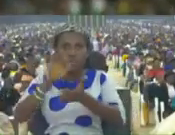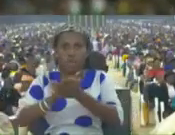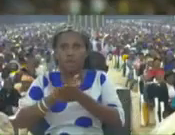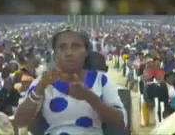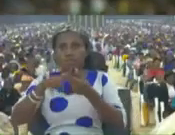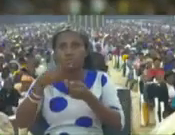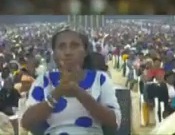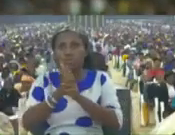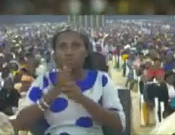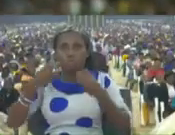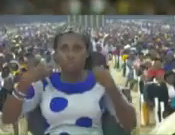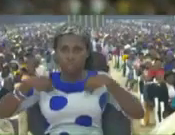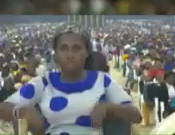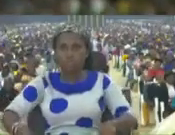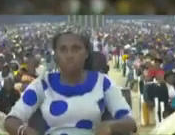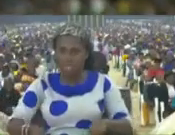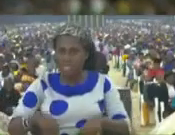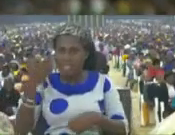Things got that bad.